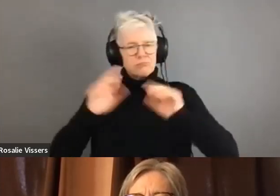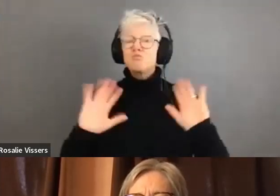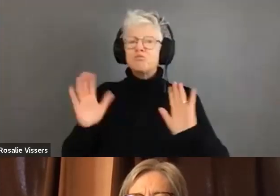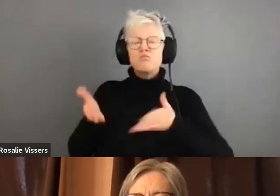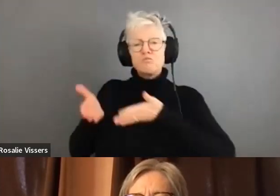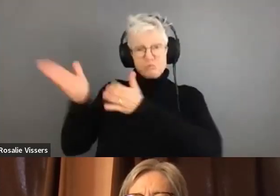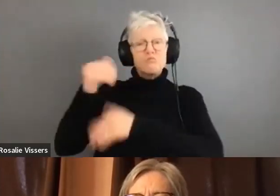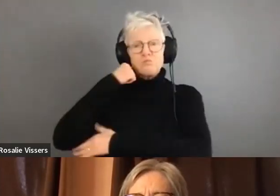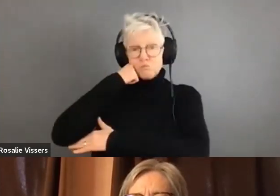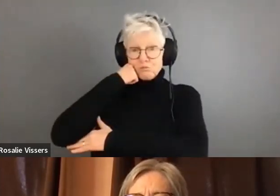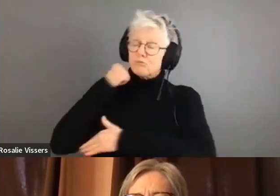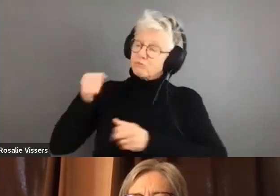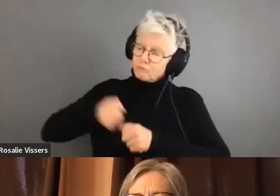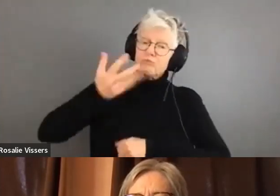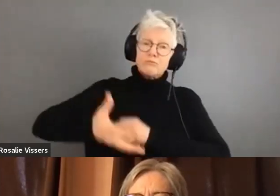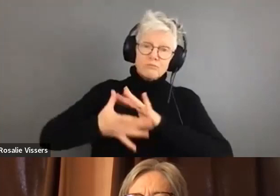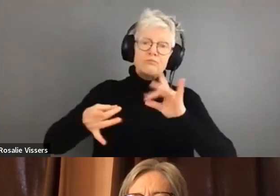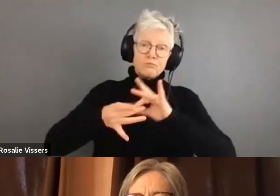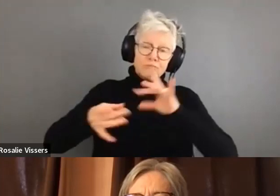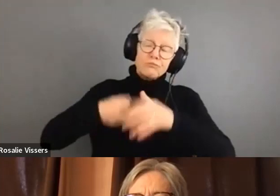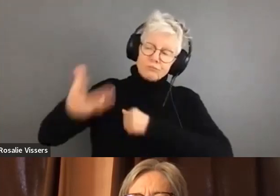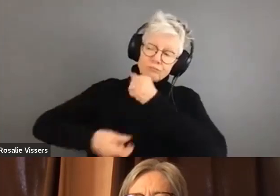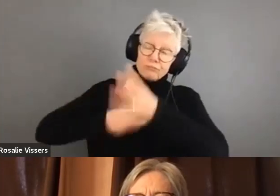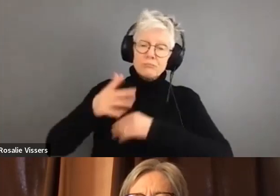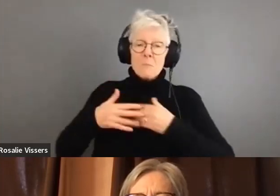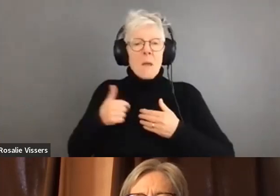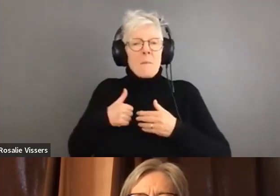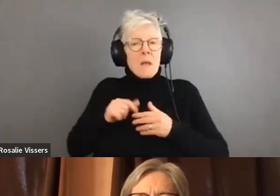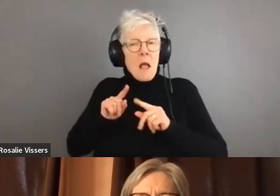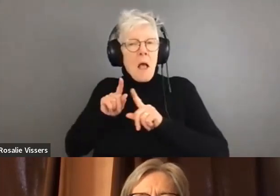and values and opinions. I may get into it a little bit with them, but